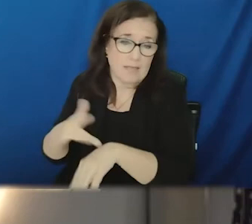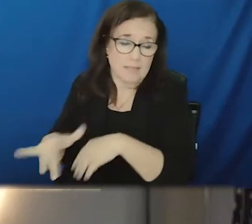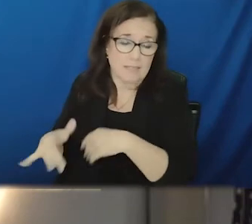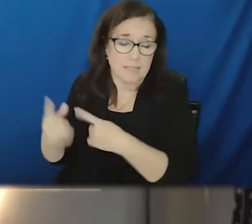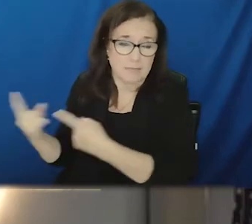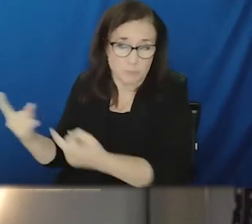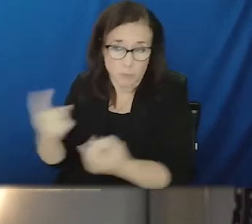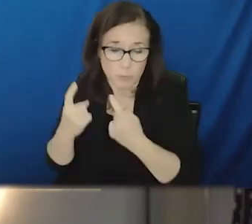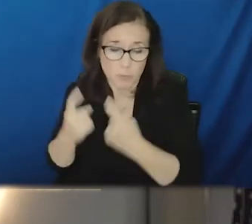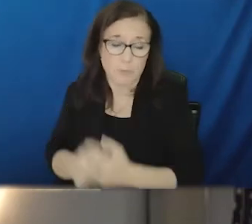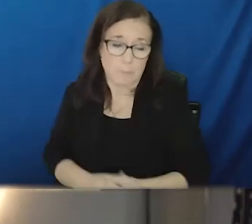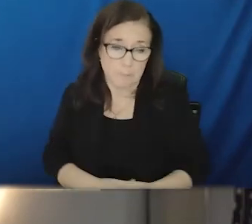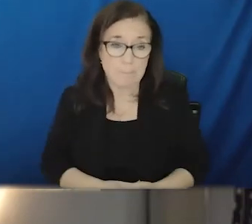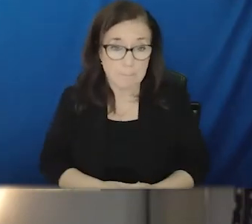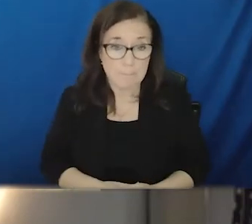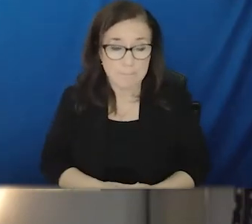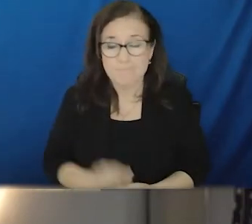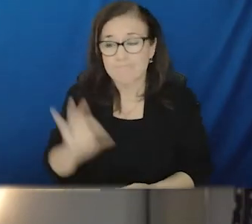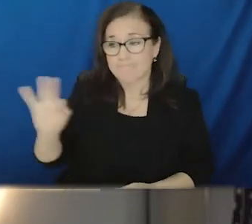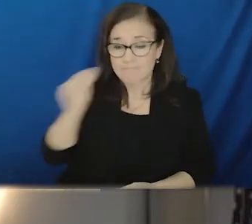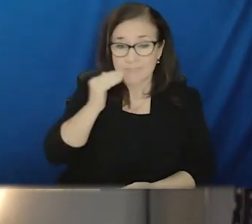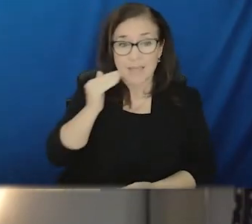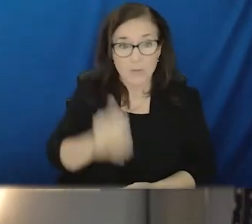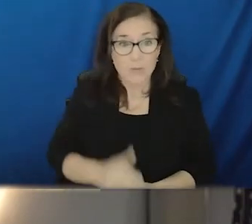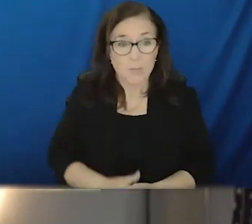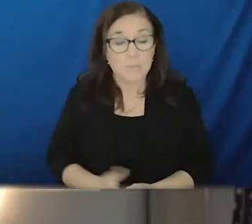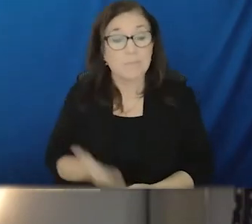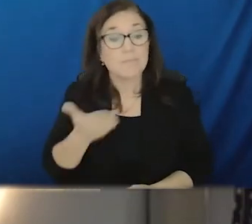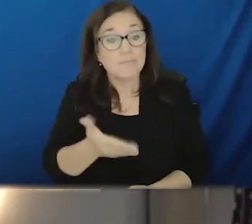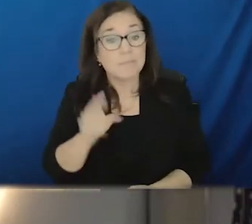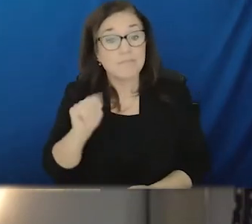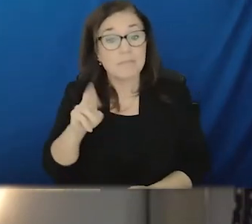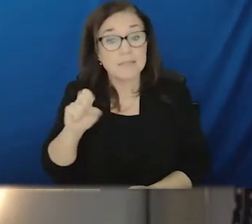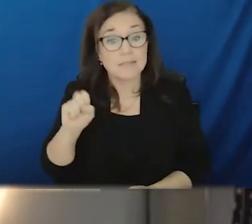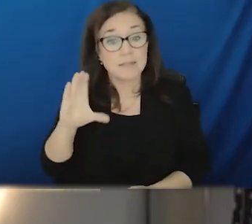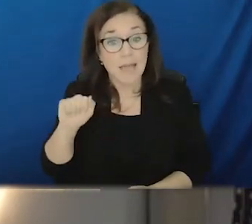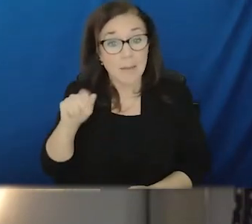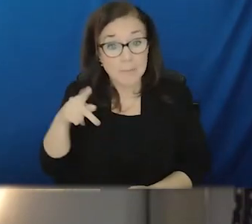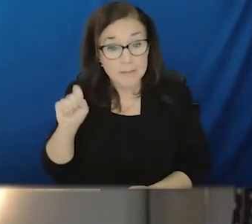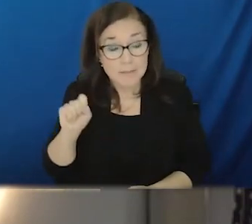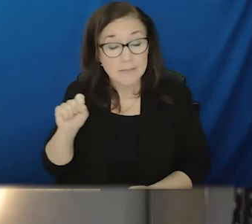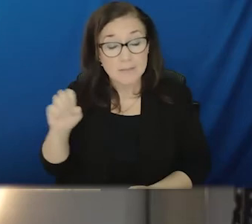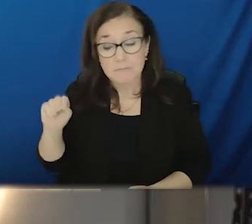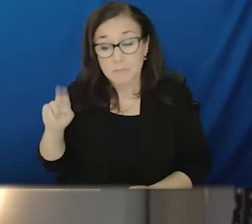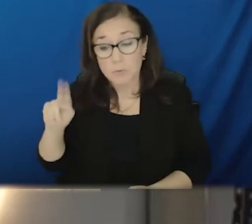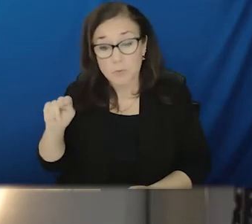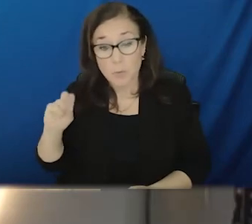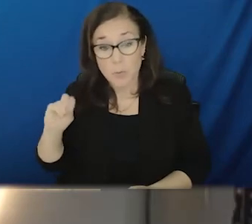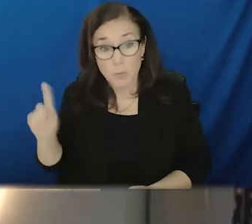Thank you. Thank you. Ms. Capps or Ms. Munoz, any questions or comments?